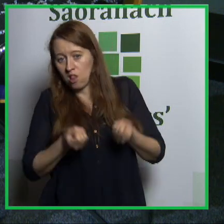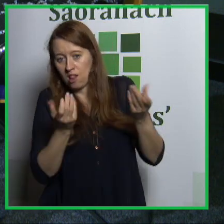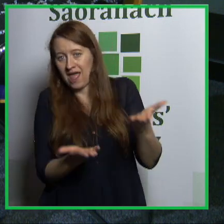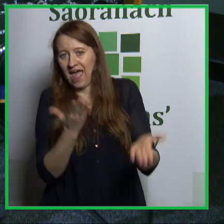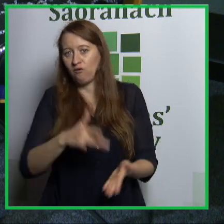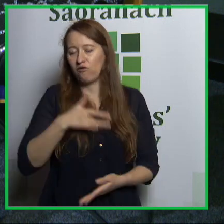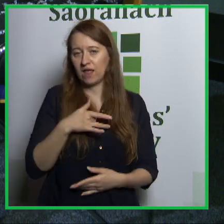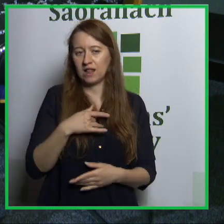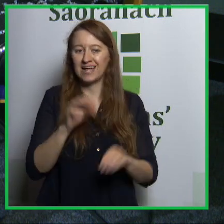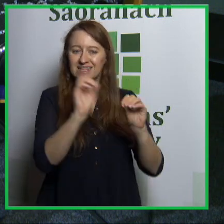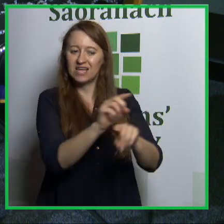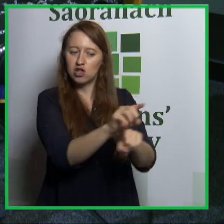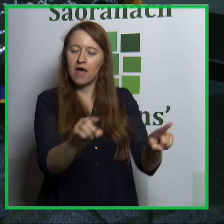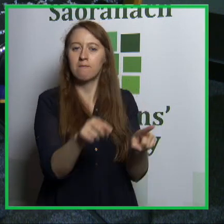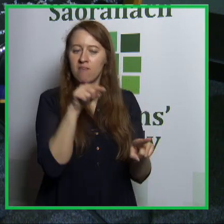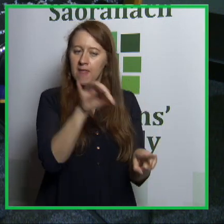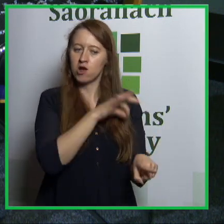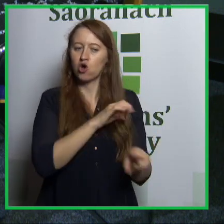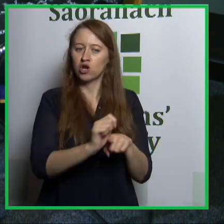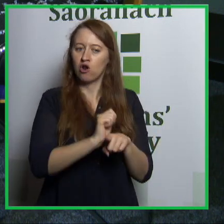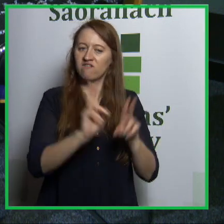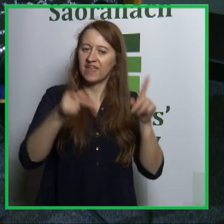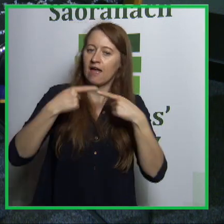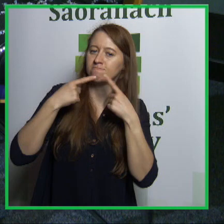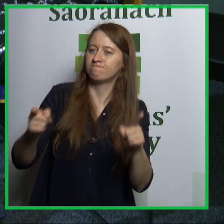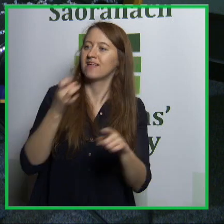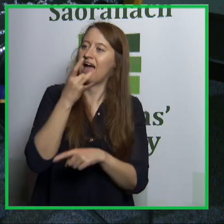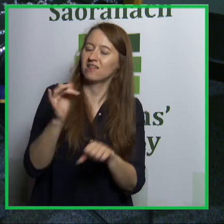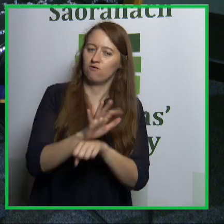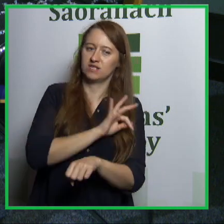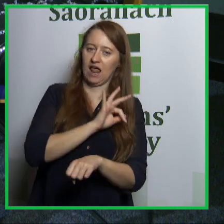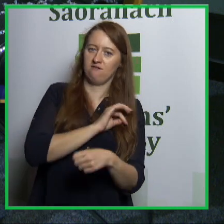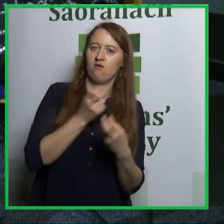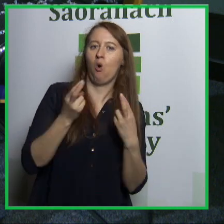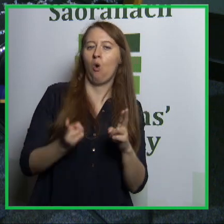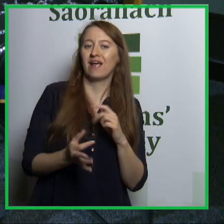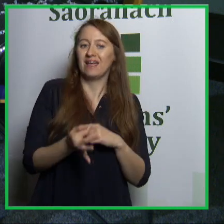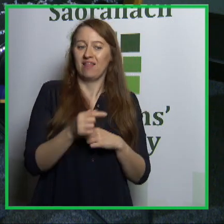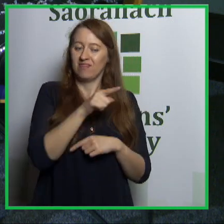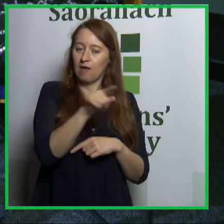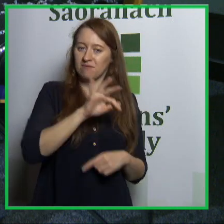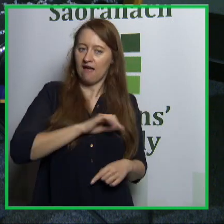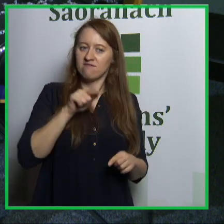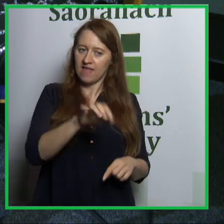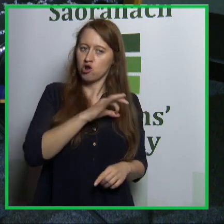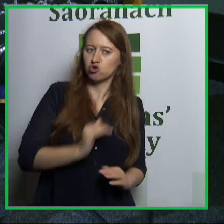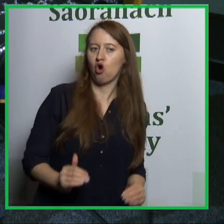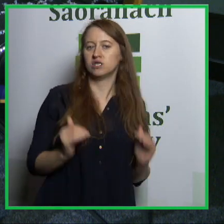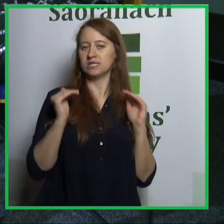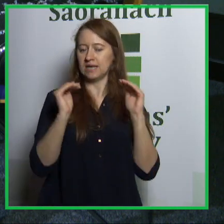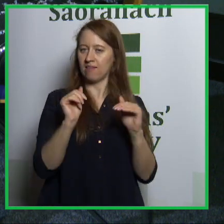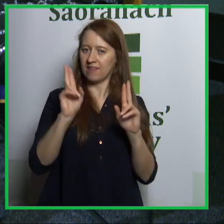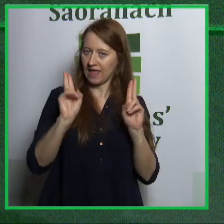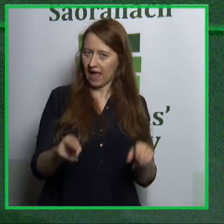yourself. You're good enough that what you want, you can get for yourself within reason. And that's what I think would really need, is for